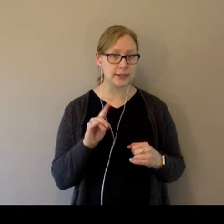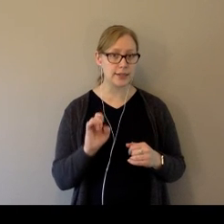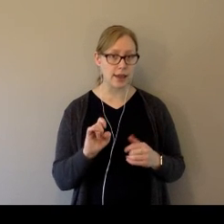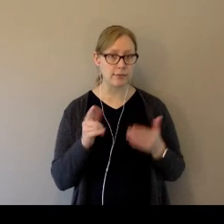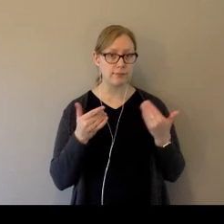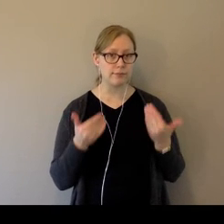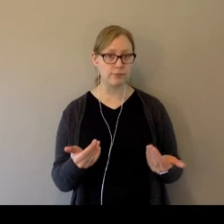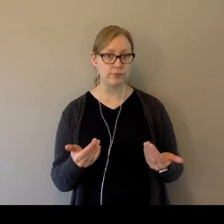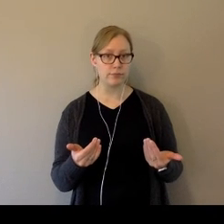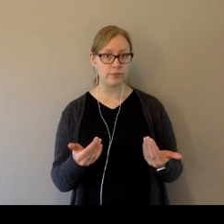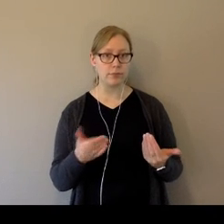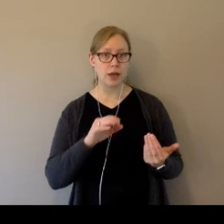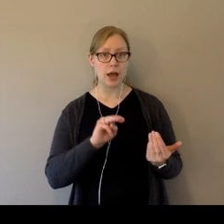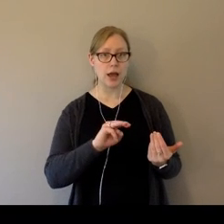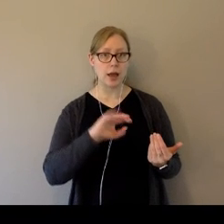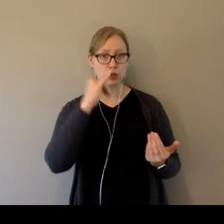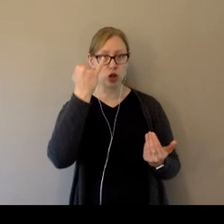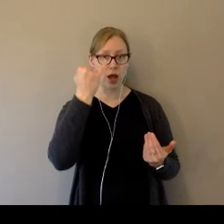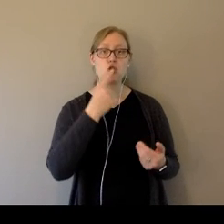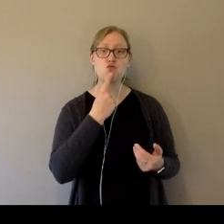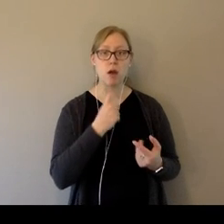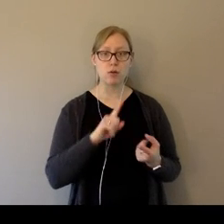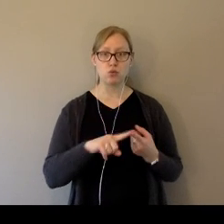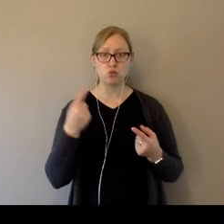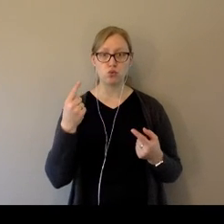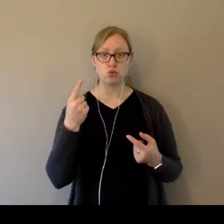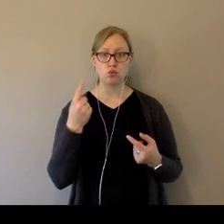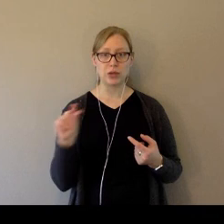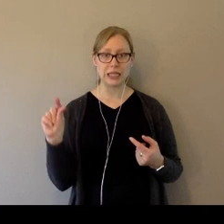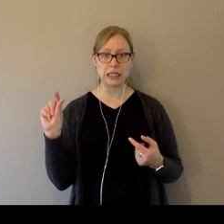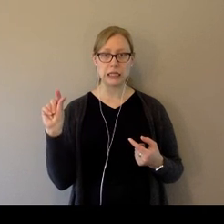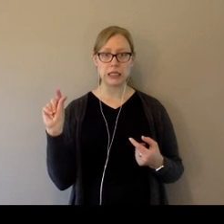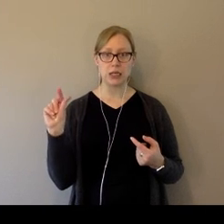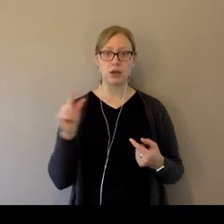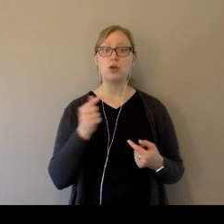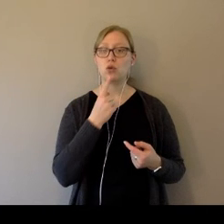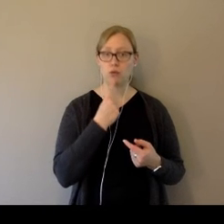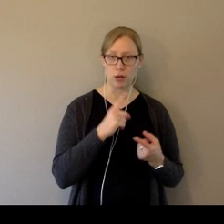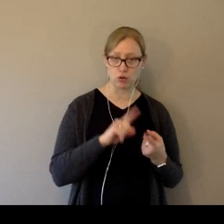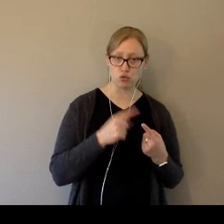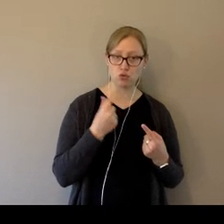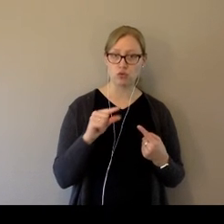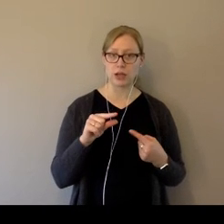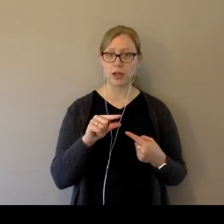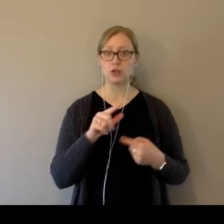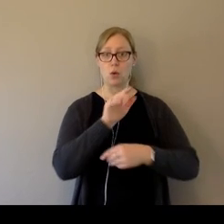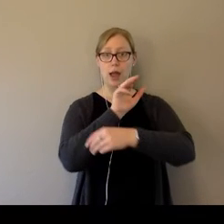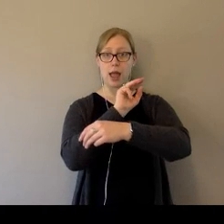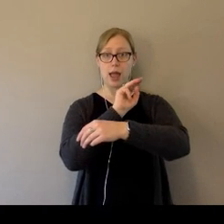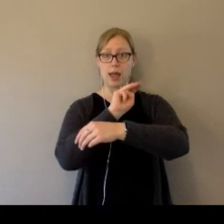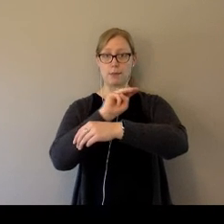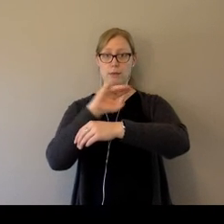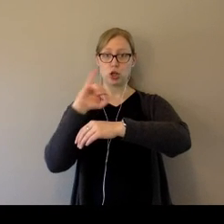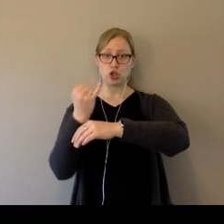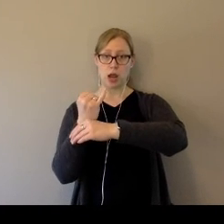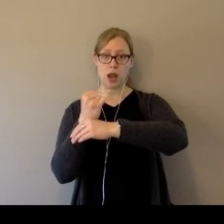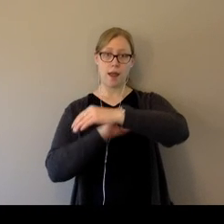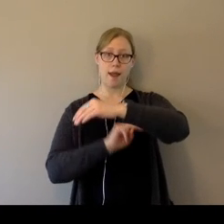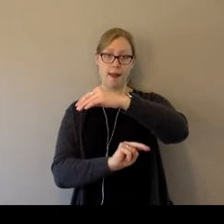do MJ, red to green. And so we're doing NS, which is red to green in the small